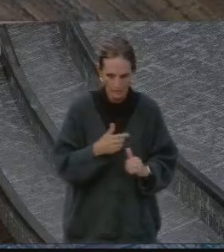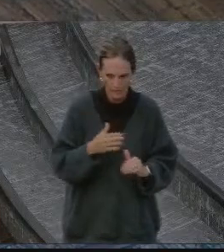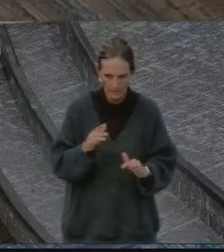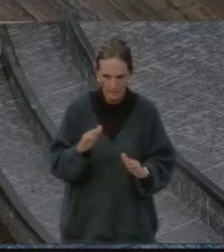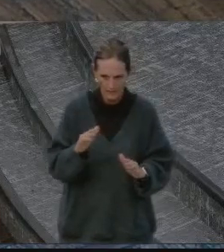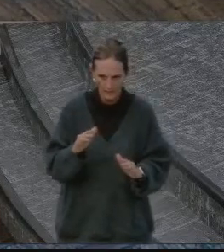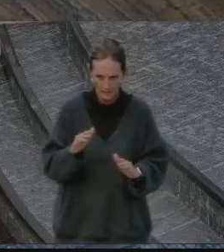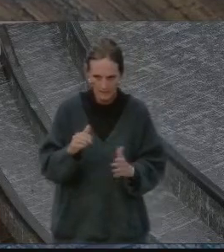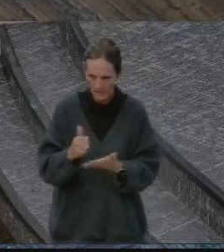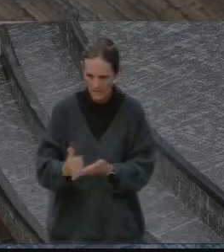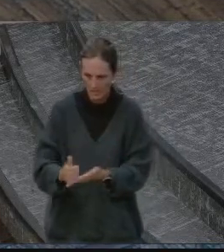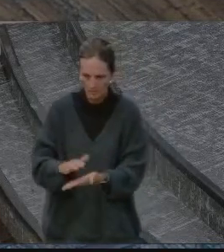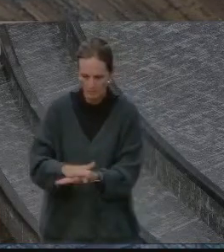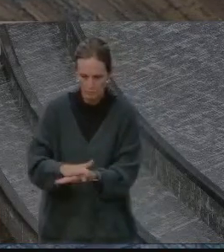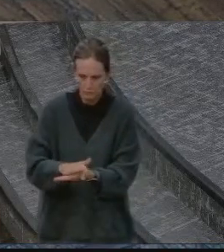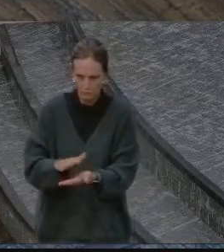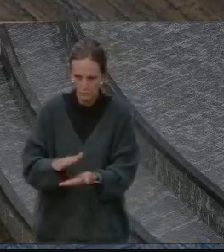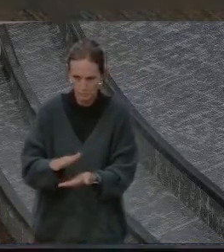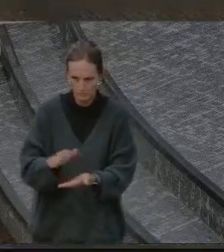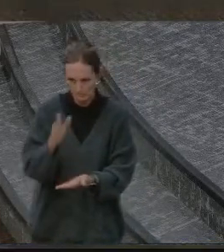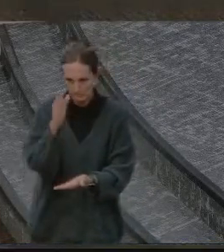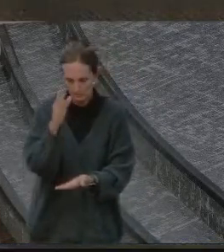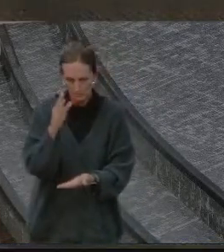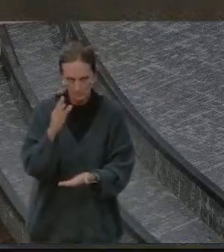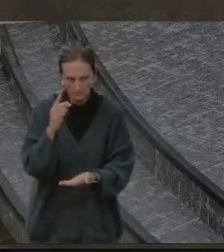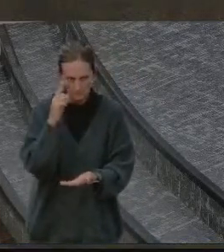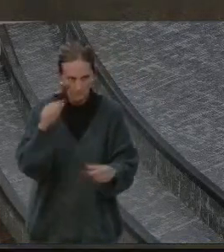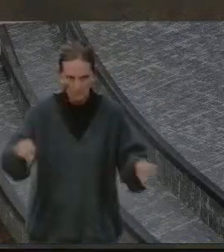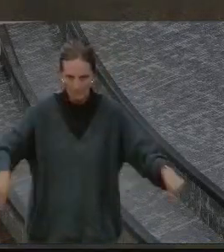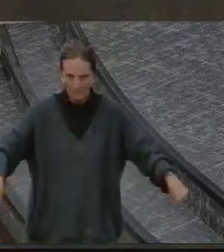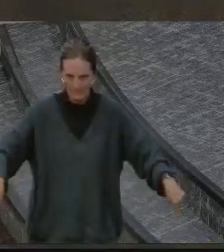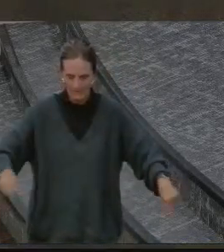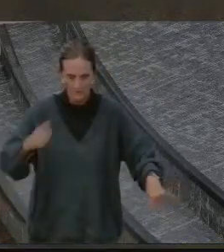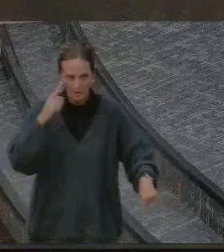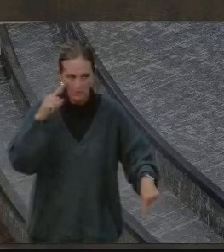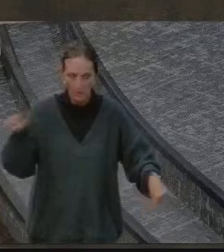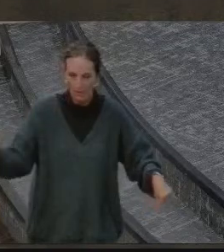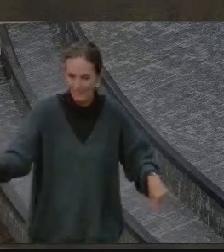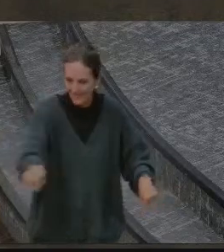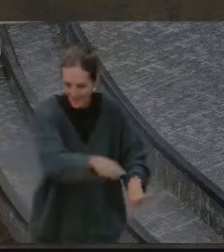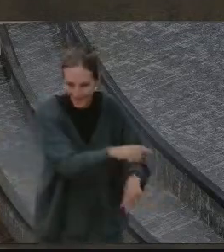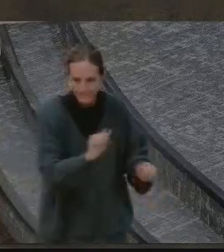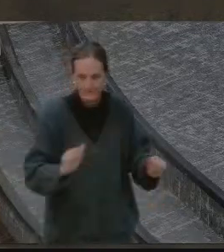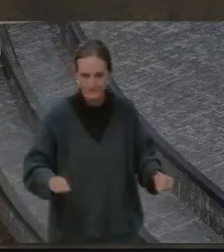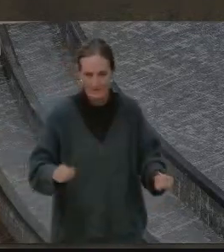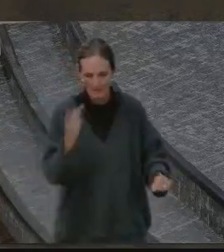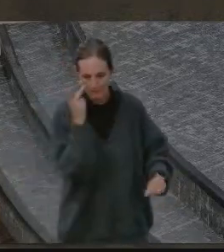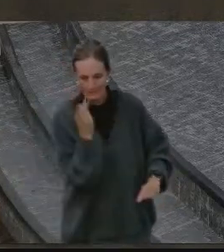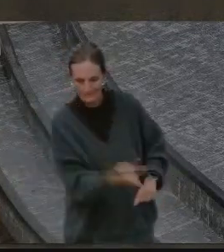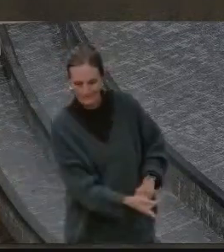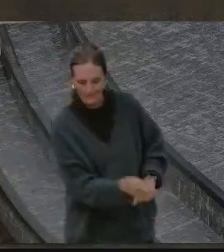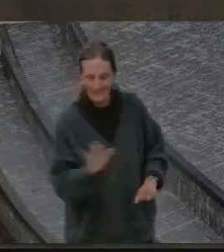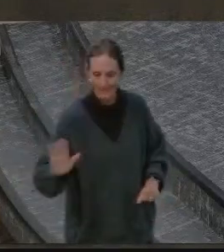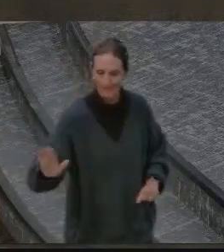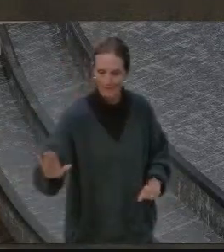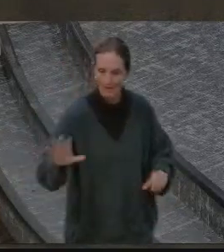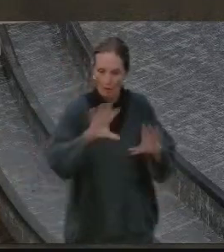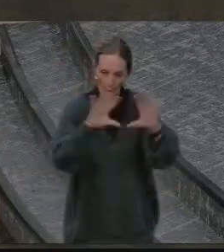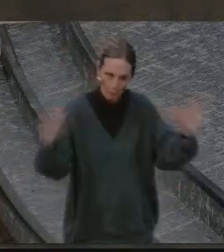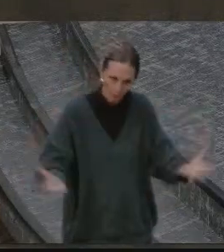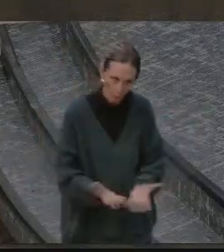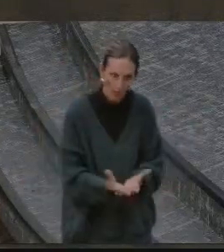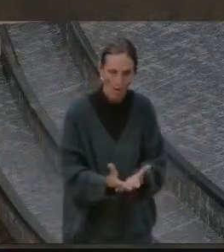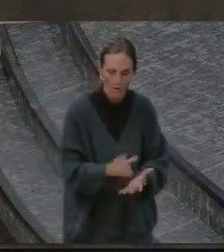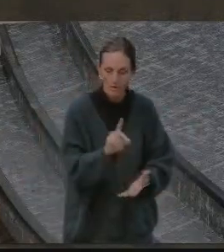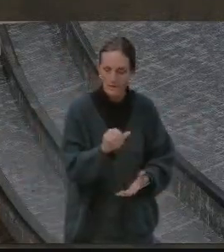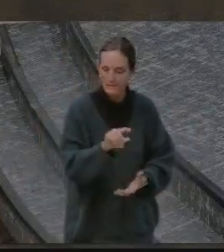our schools for this, for them to be able to look at their overall data, for them to